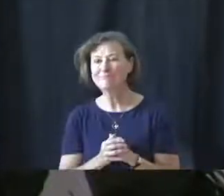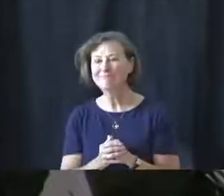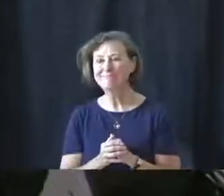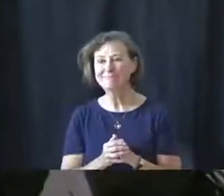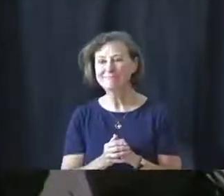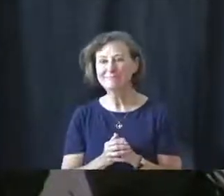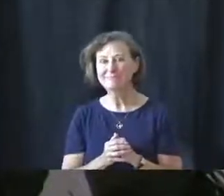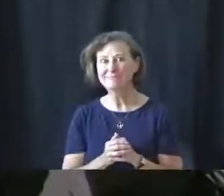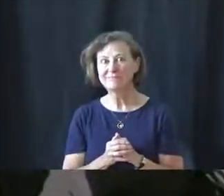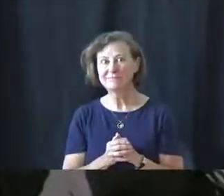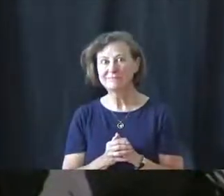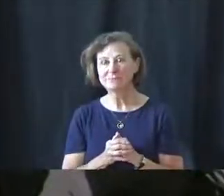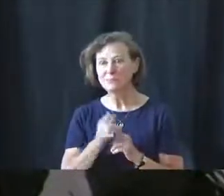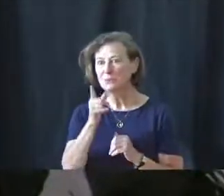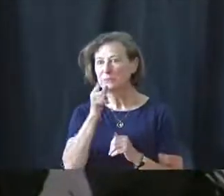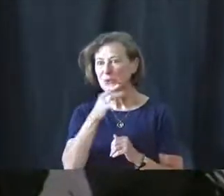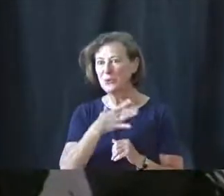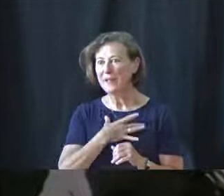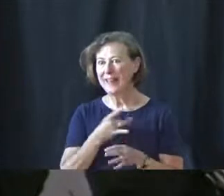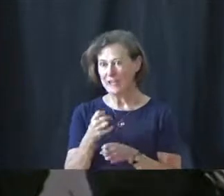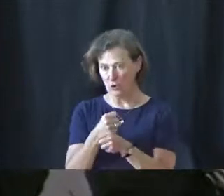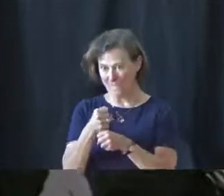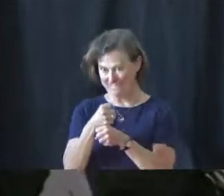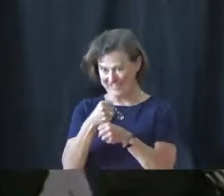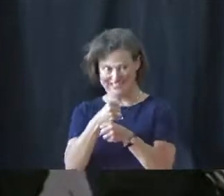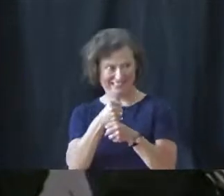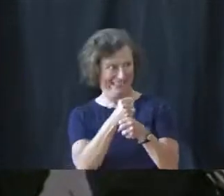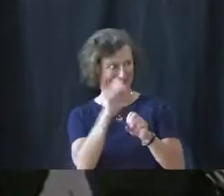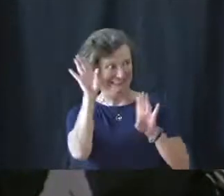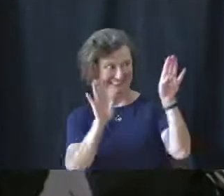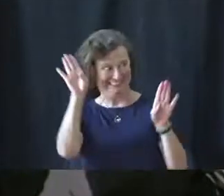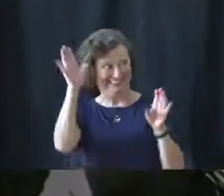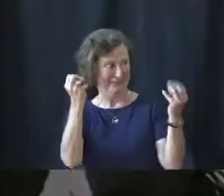Okay. Who likes coffee?